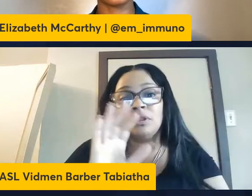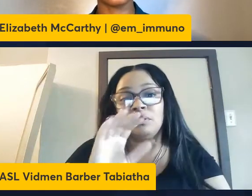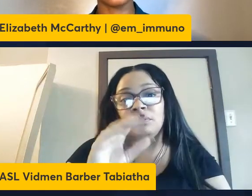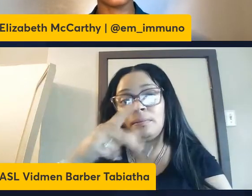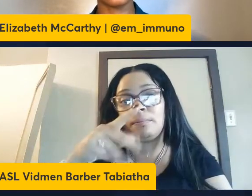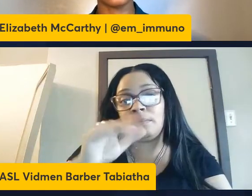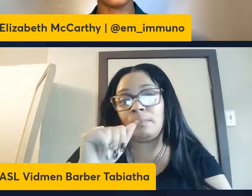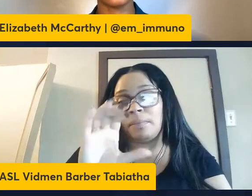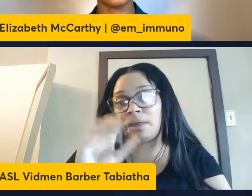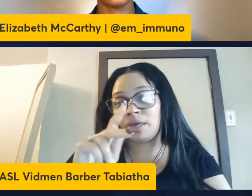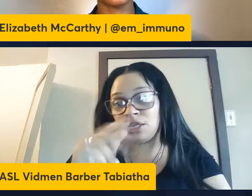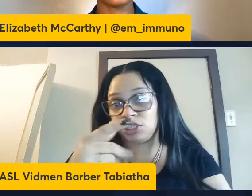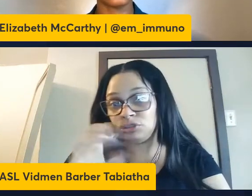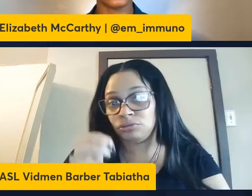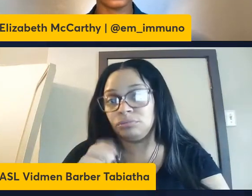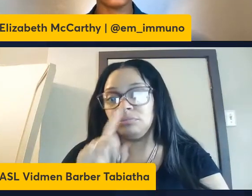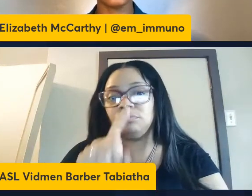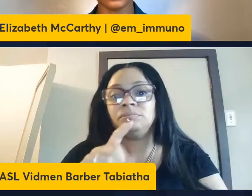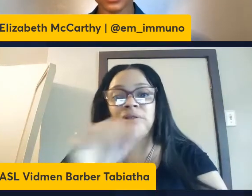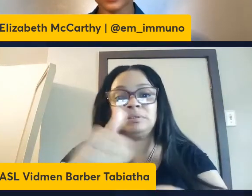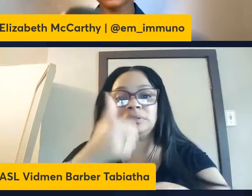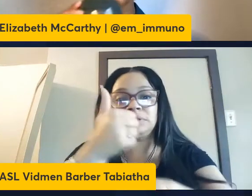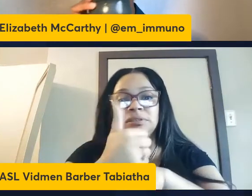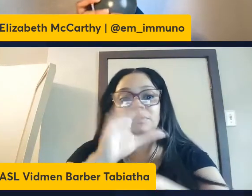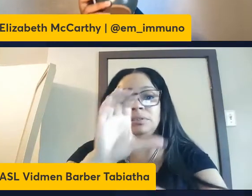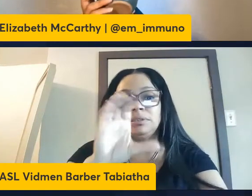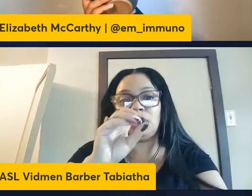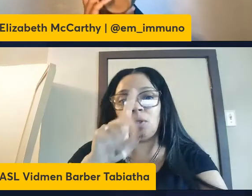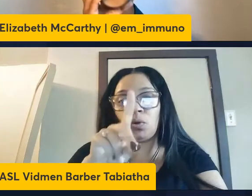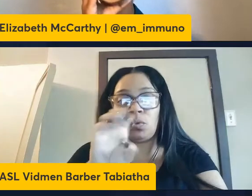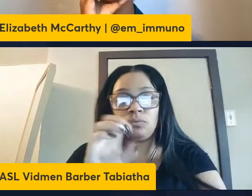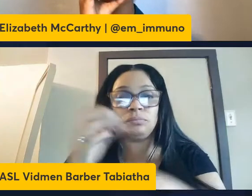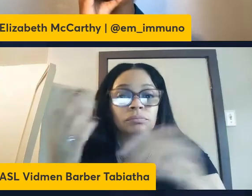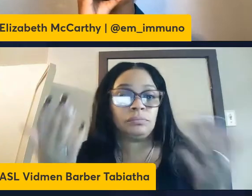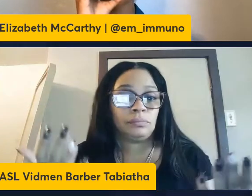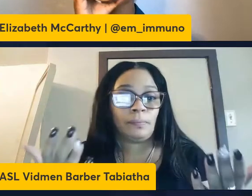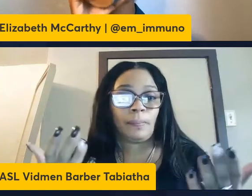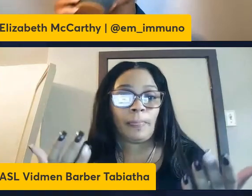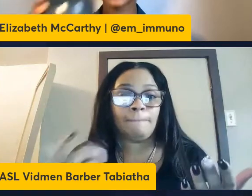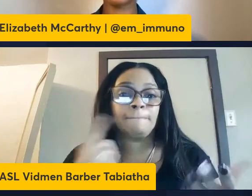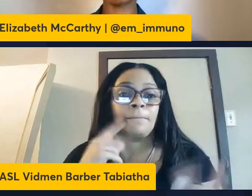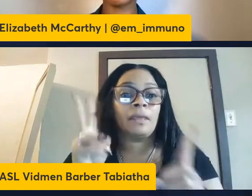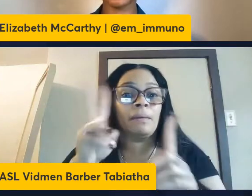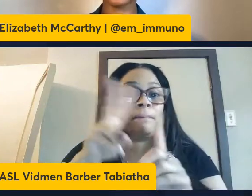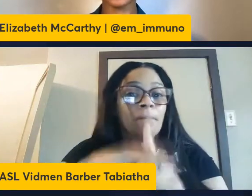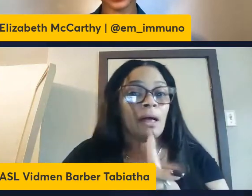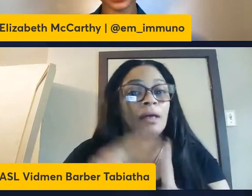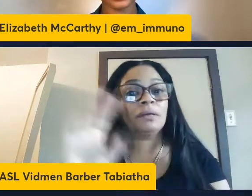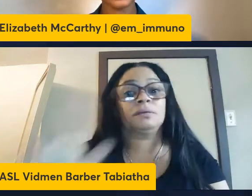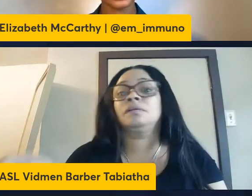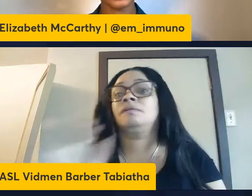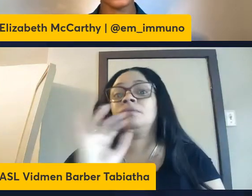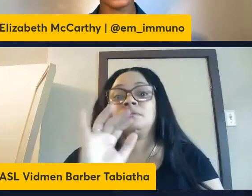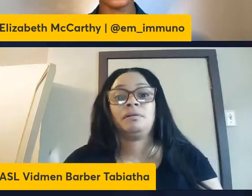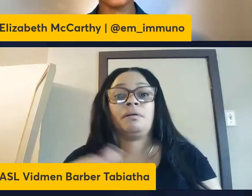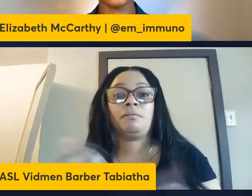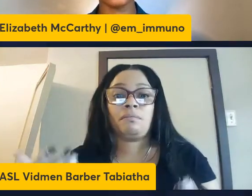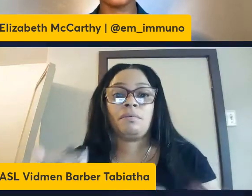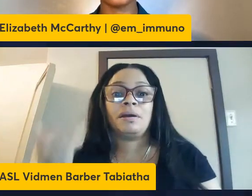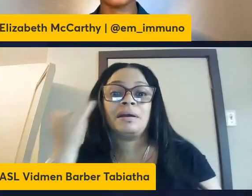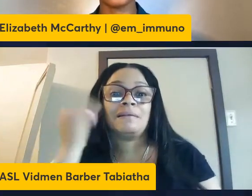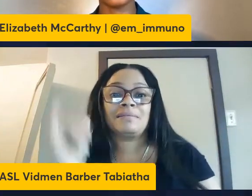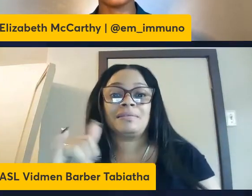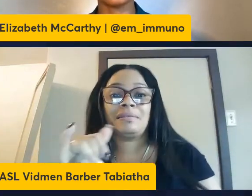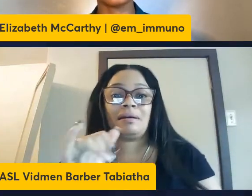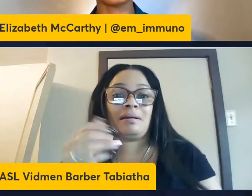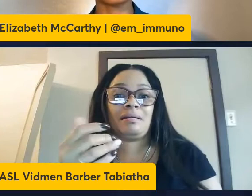is that set of code that somebody else has gone and written to apply it to that table, for example. Even if that package